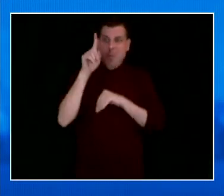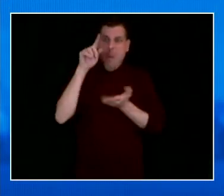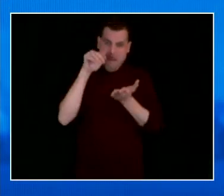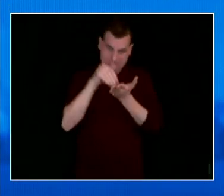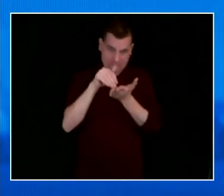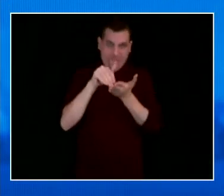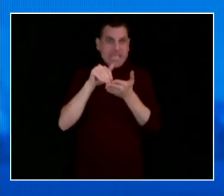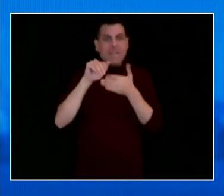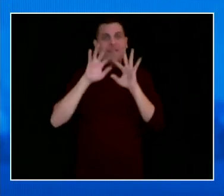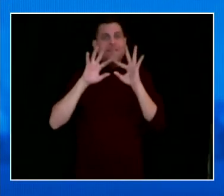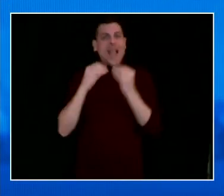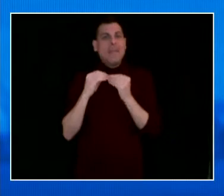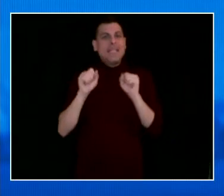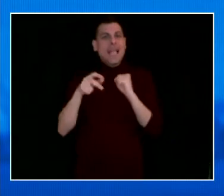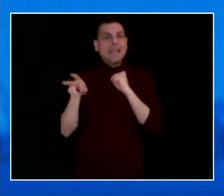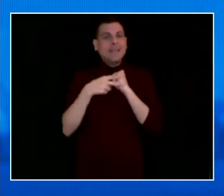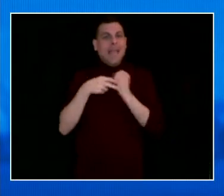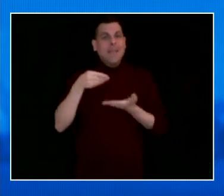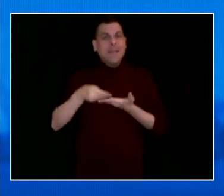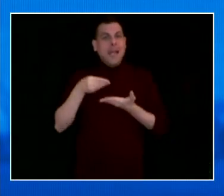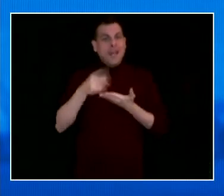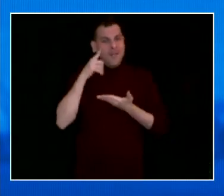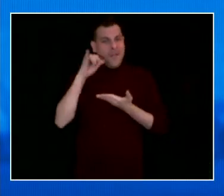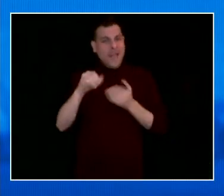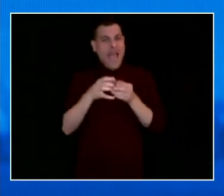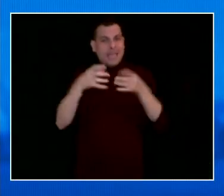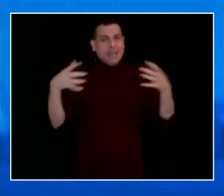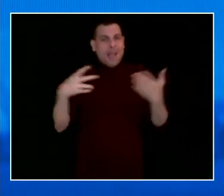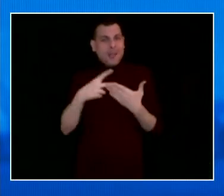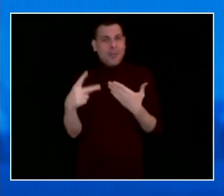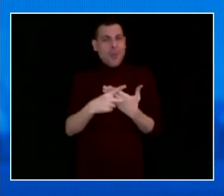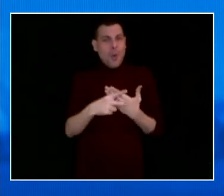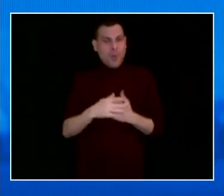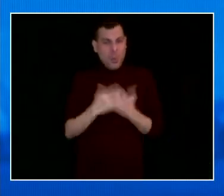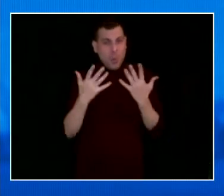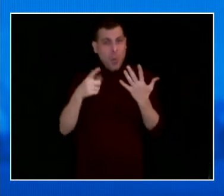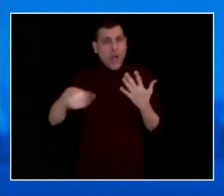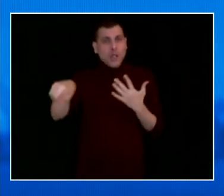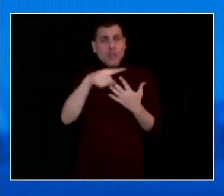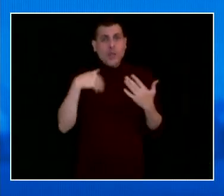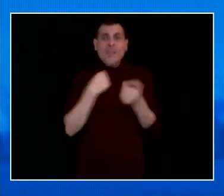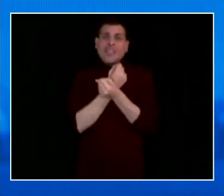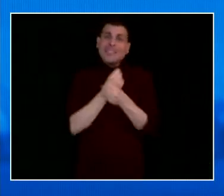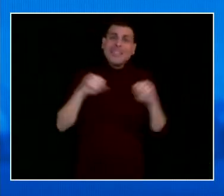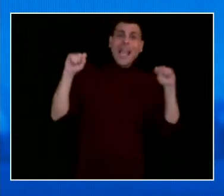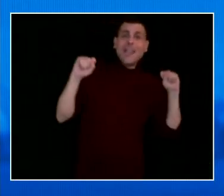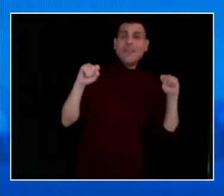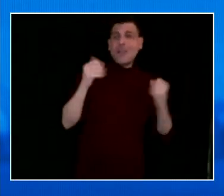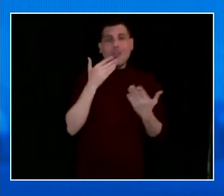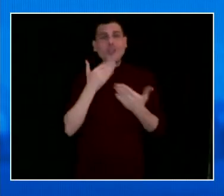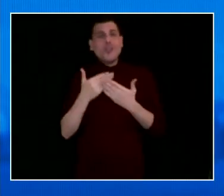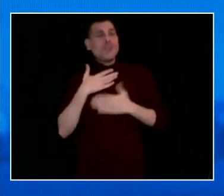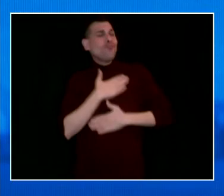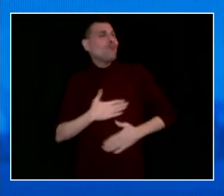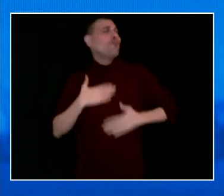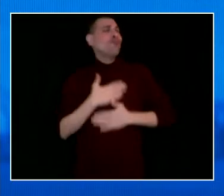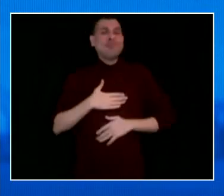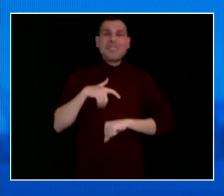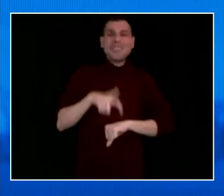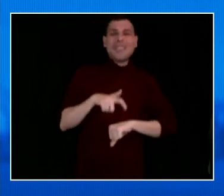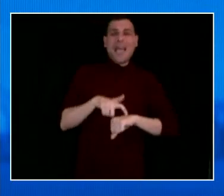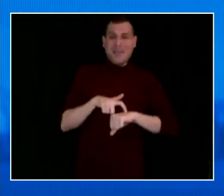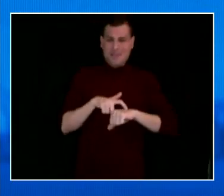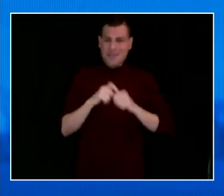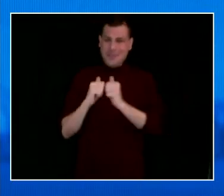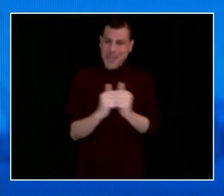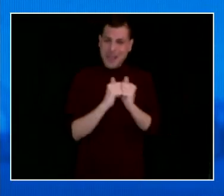alone. We want to make sure more families can spend safe, quality time together, and more parents